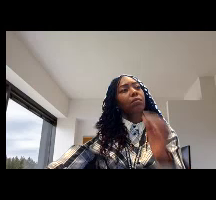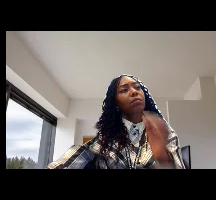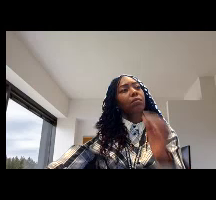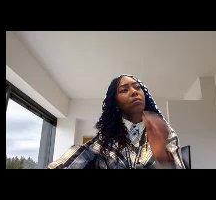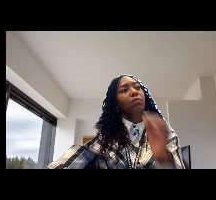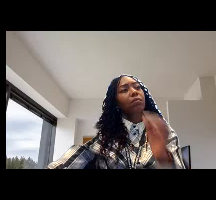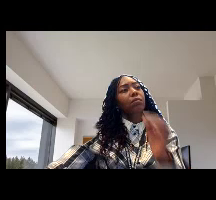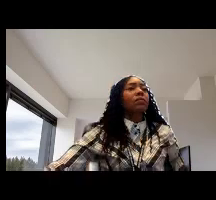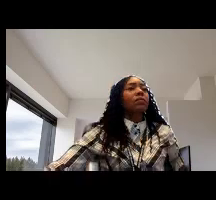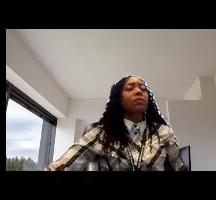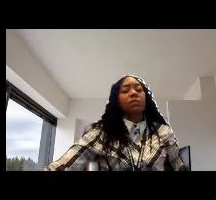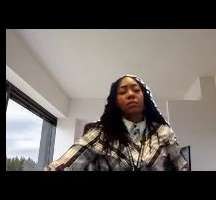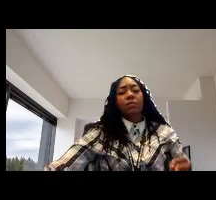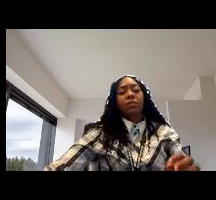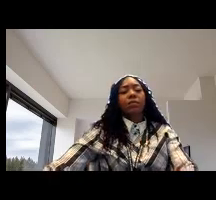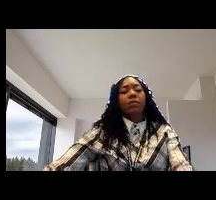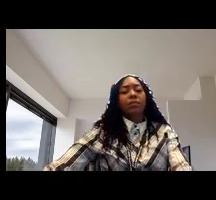in print, there you are.